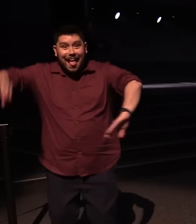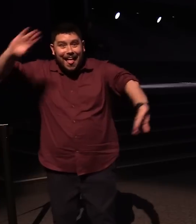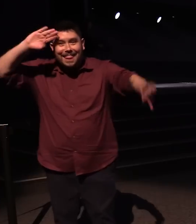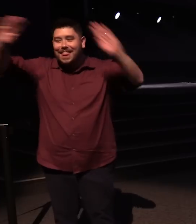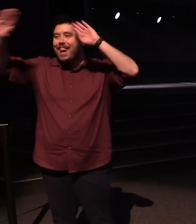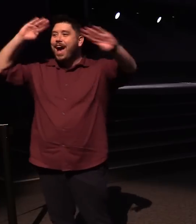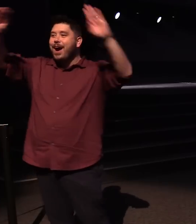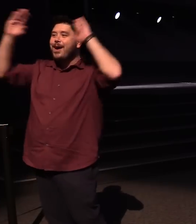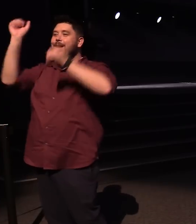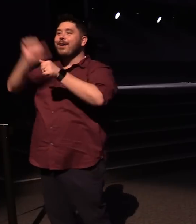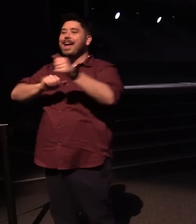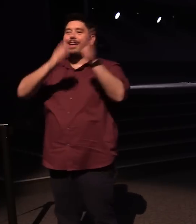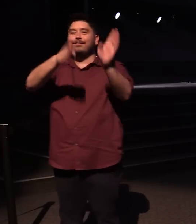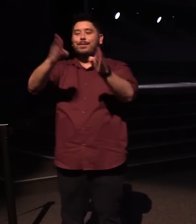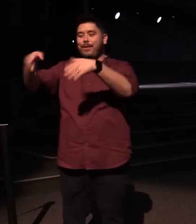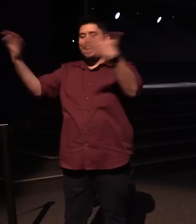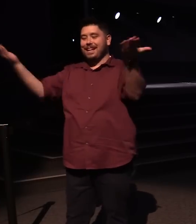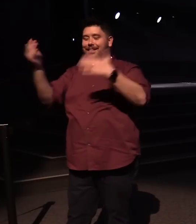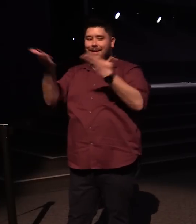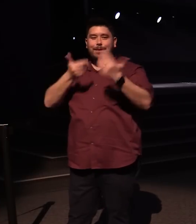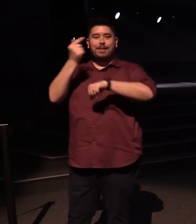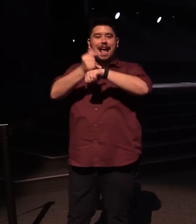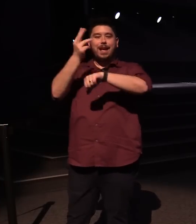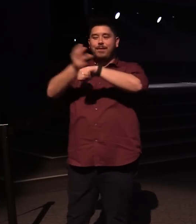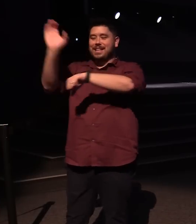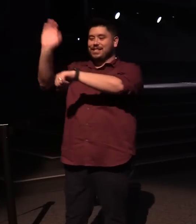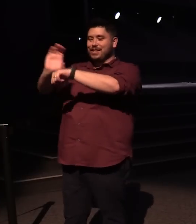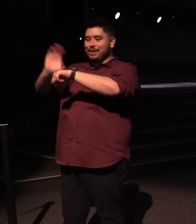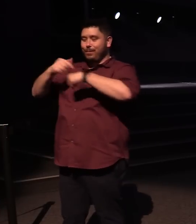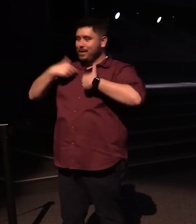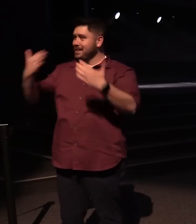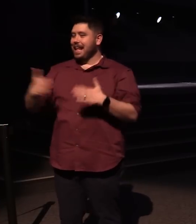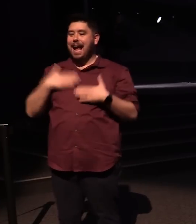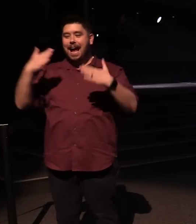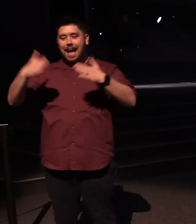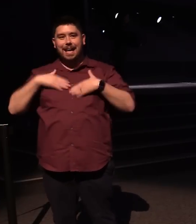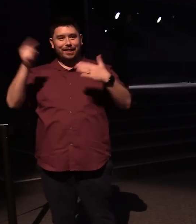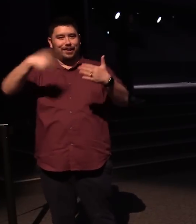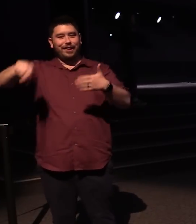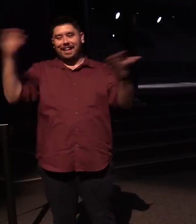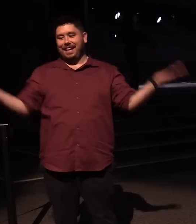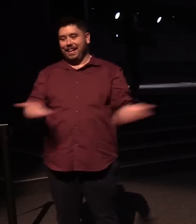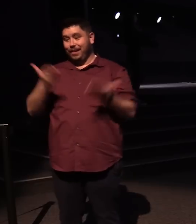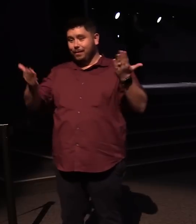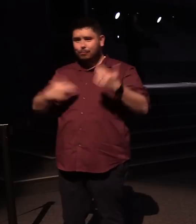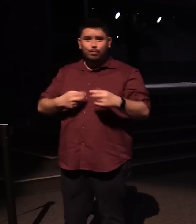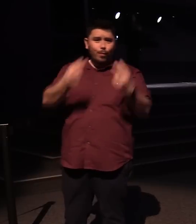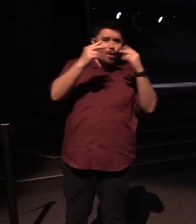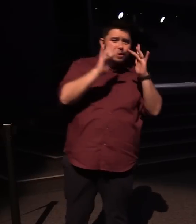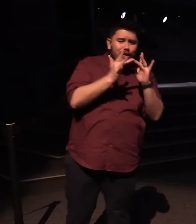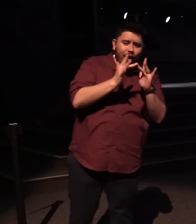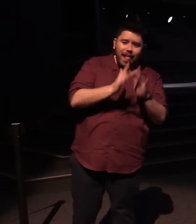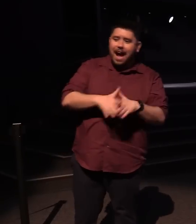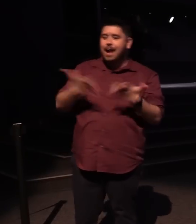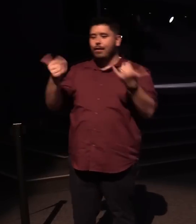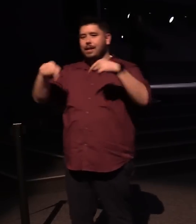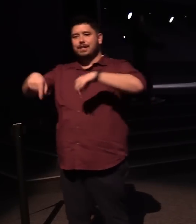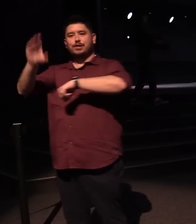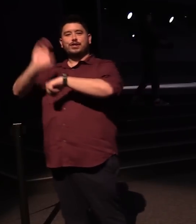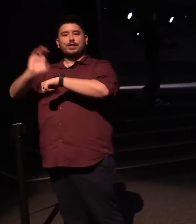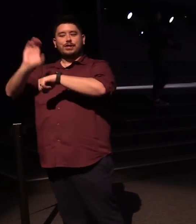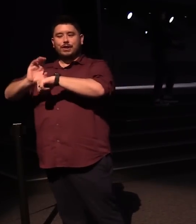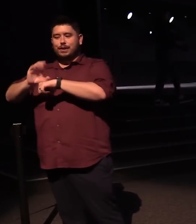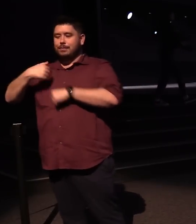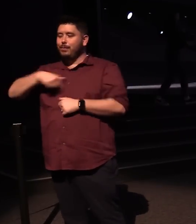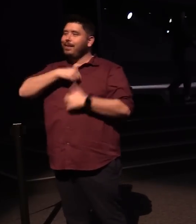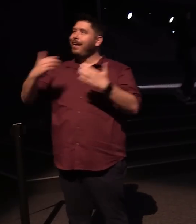to Gateway Church. We are so glad that you are here, whether you're watching online or here in the room. We are so glad that you're